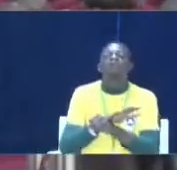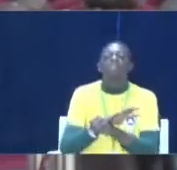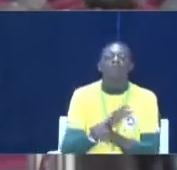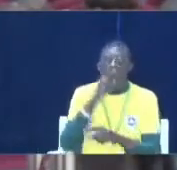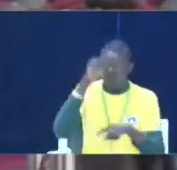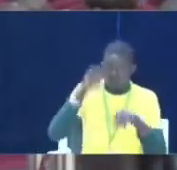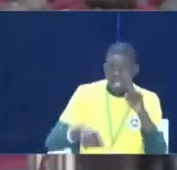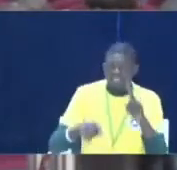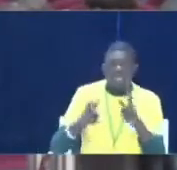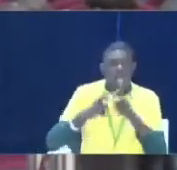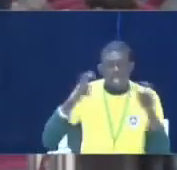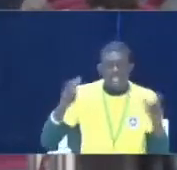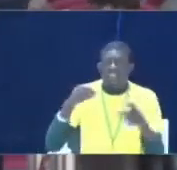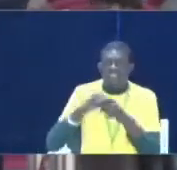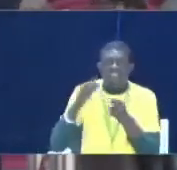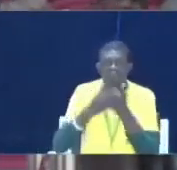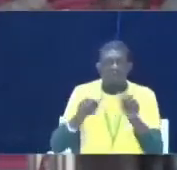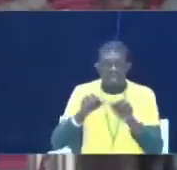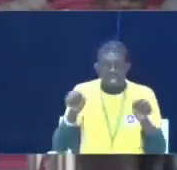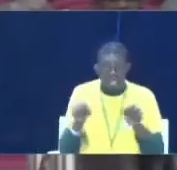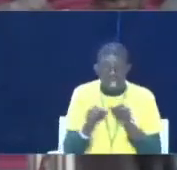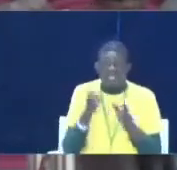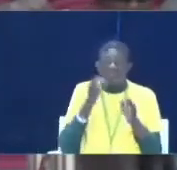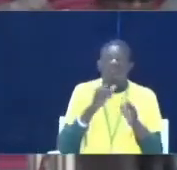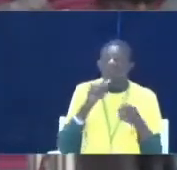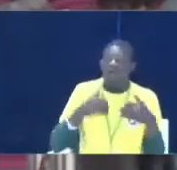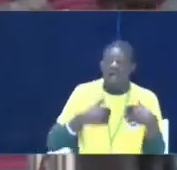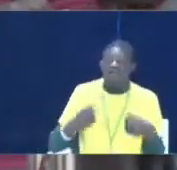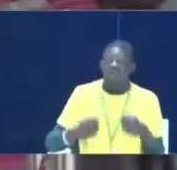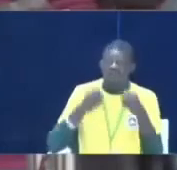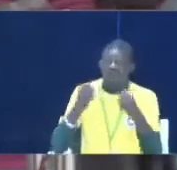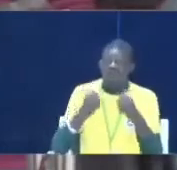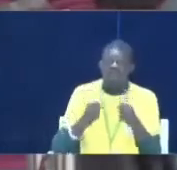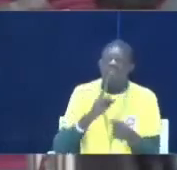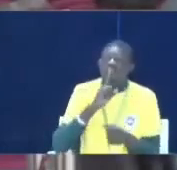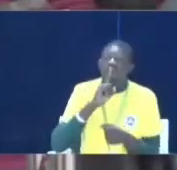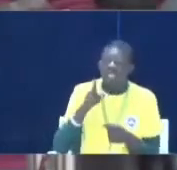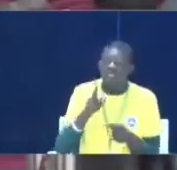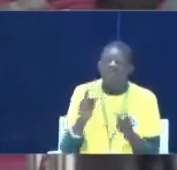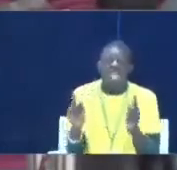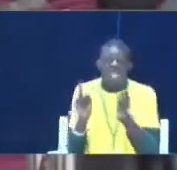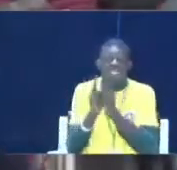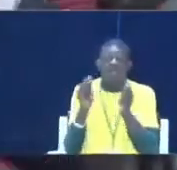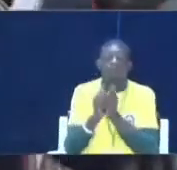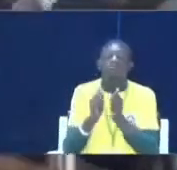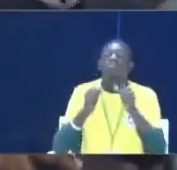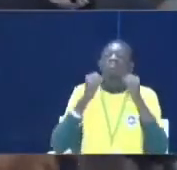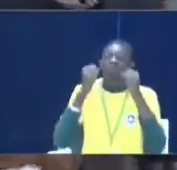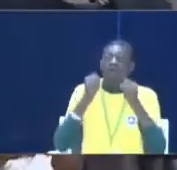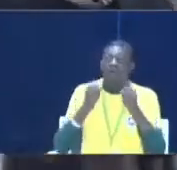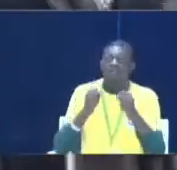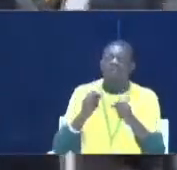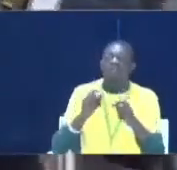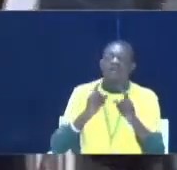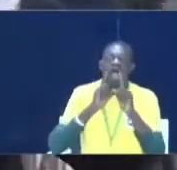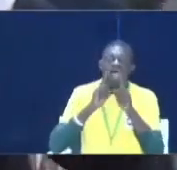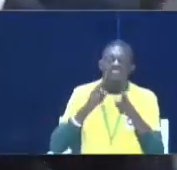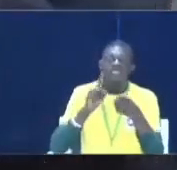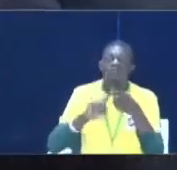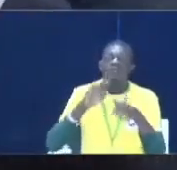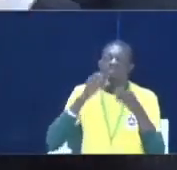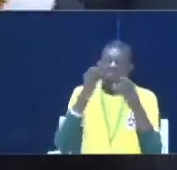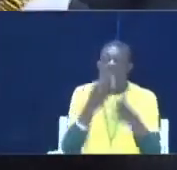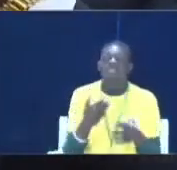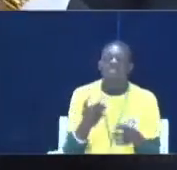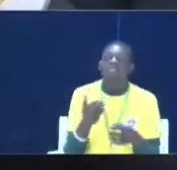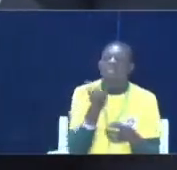You cannot enlarge in some areas if you don't have power. Genuine encounter with power will answer to many errors we are